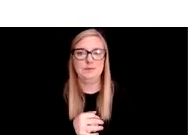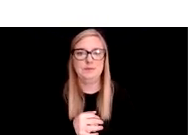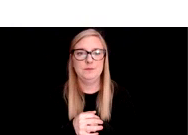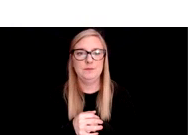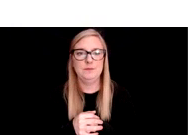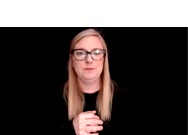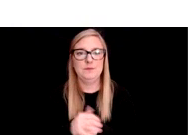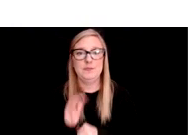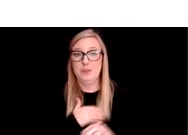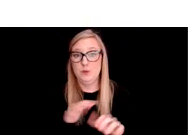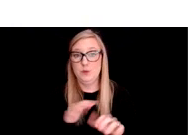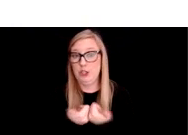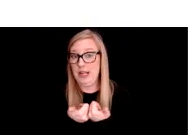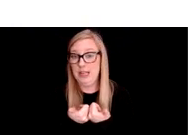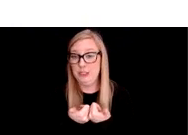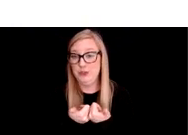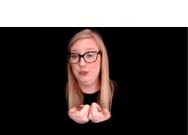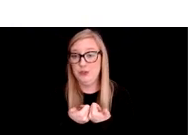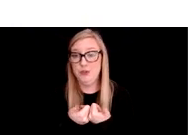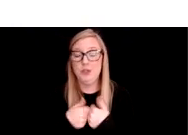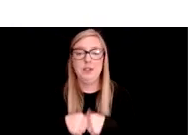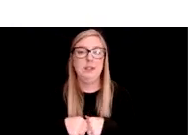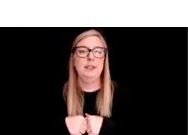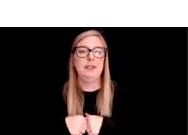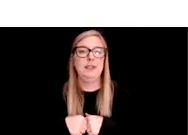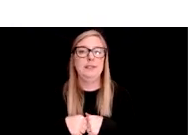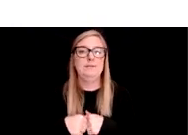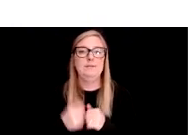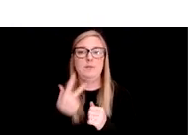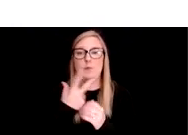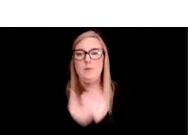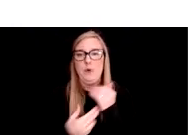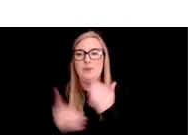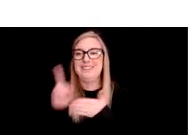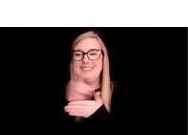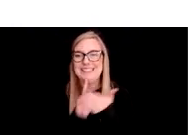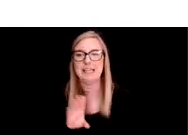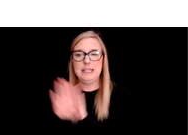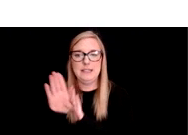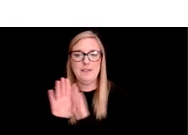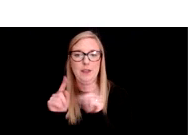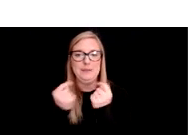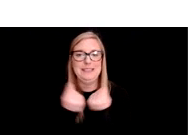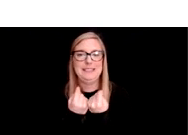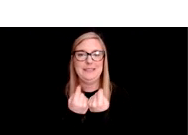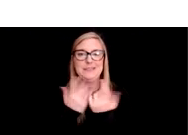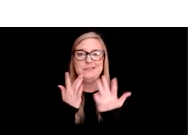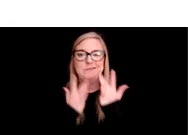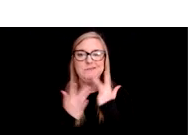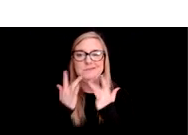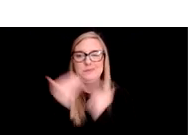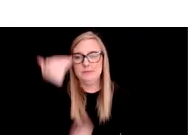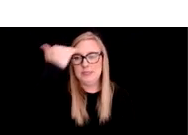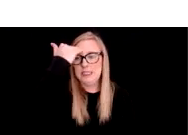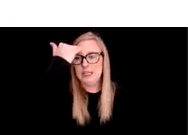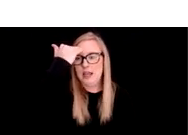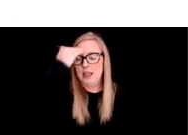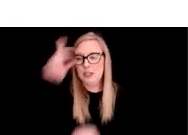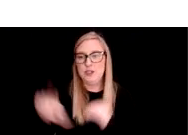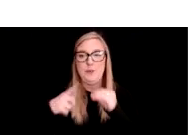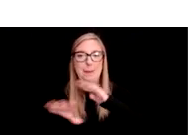Our challenge here was that both design and development teams, again, had lacked awareness of the